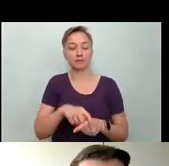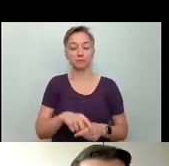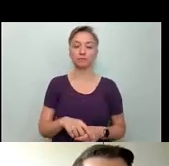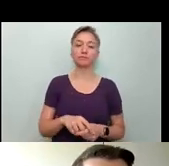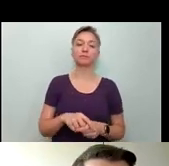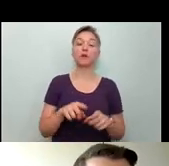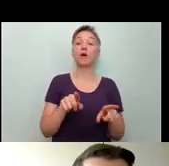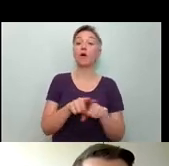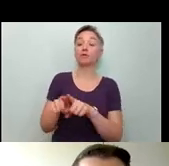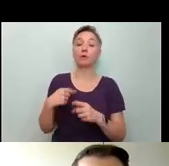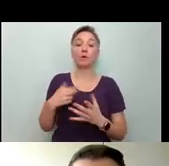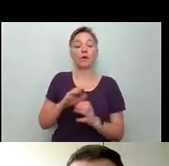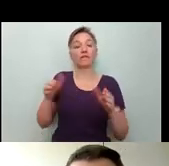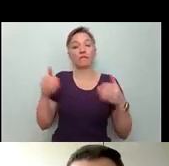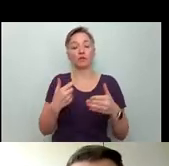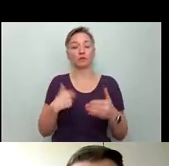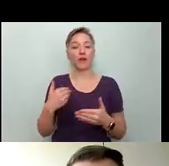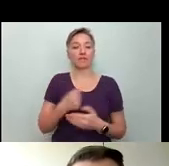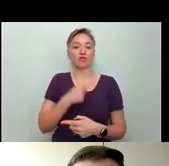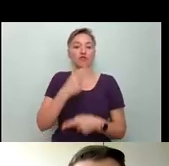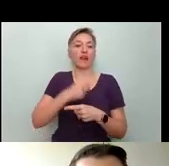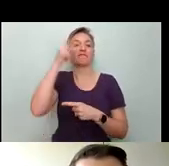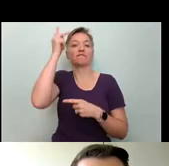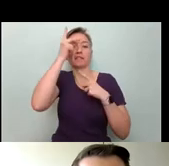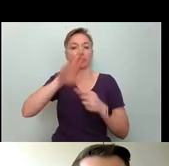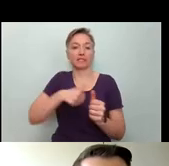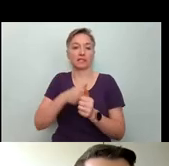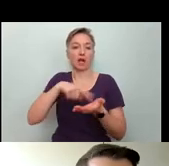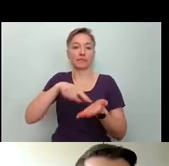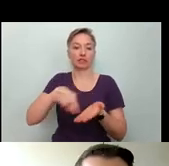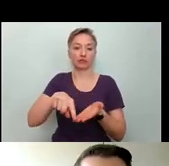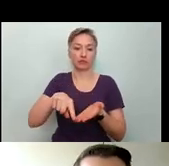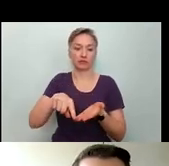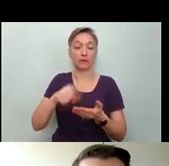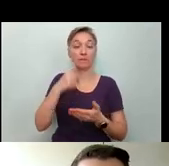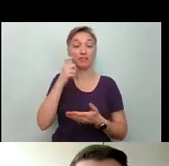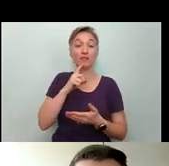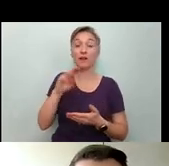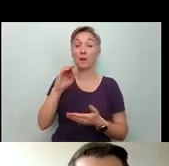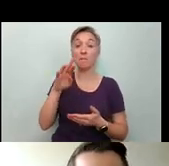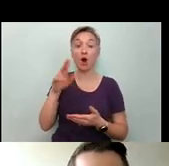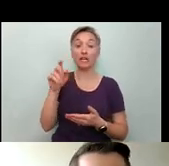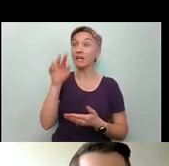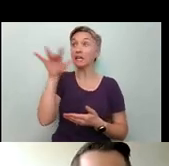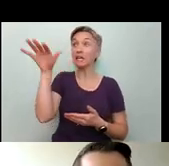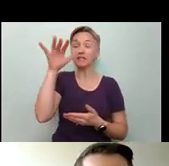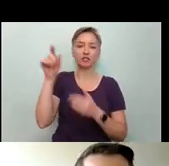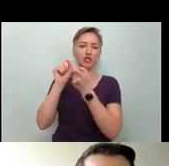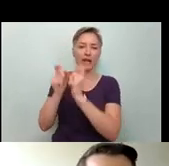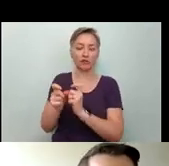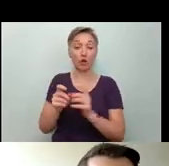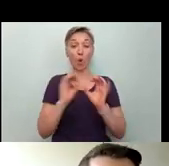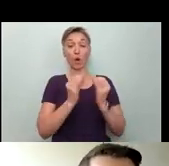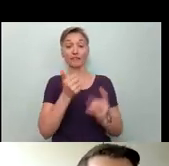on ensuring that we've got the right compensation philosophy, because at the end of the day, markets change, you know, the organization changes,